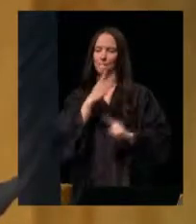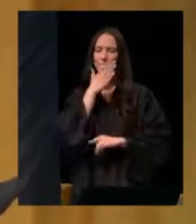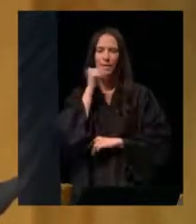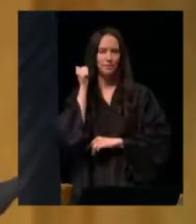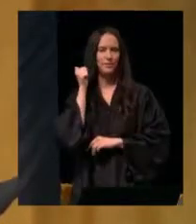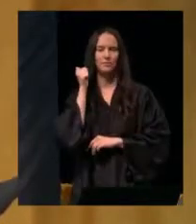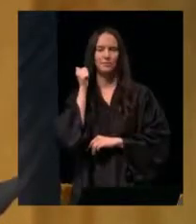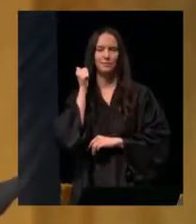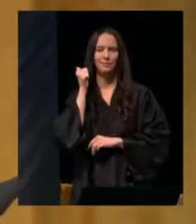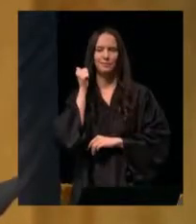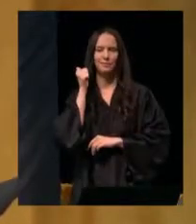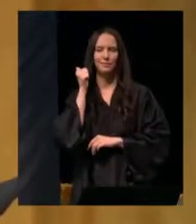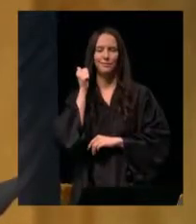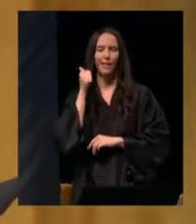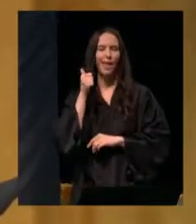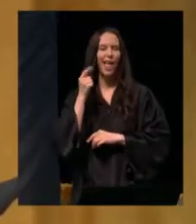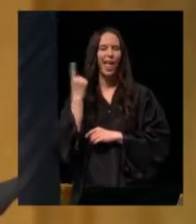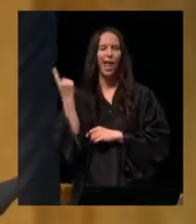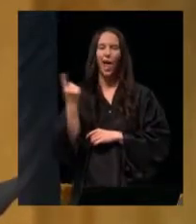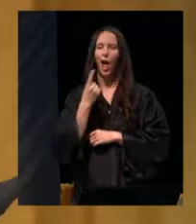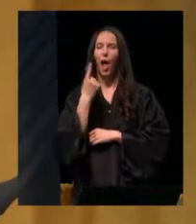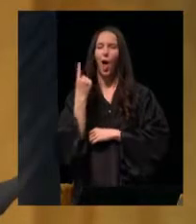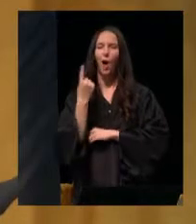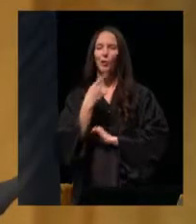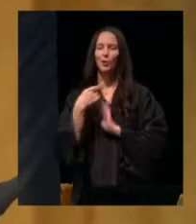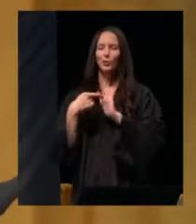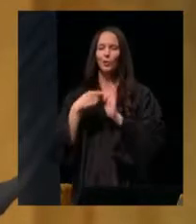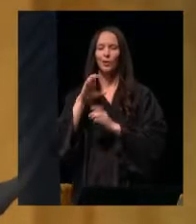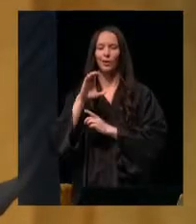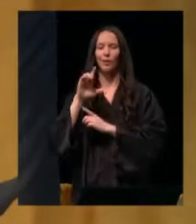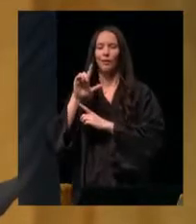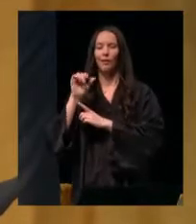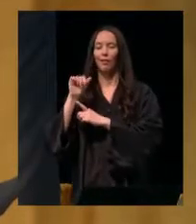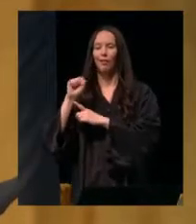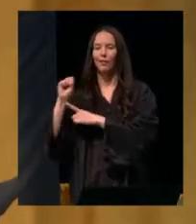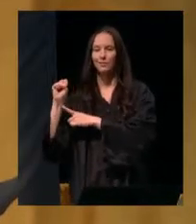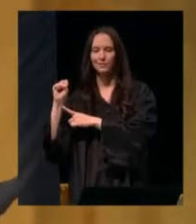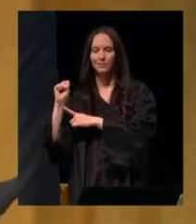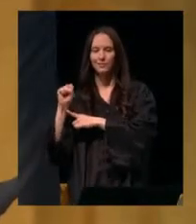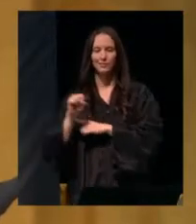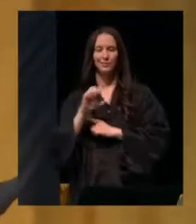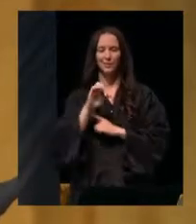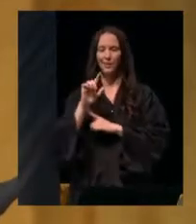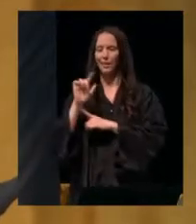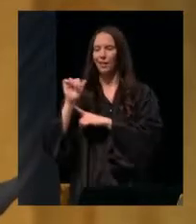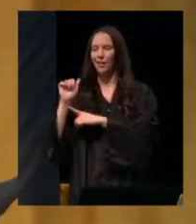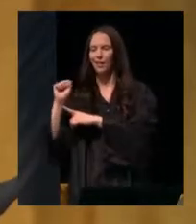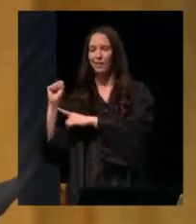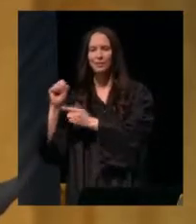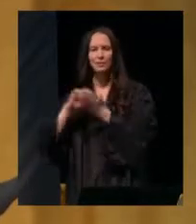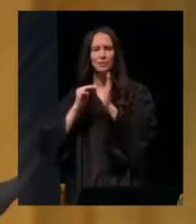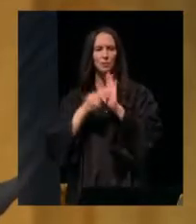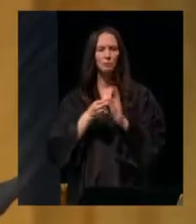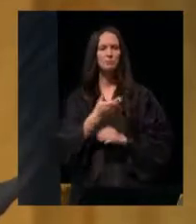always portrayed class. CLASS is an acronym we use at Fargo South that stands for Character,